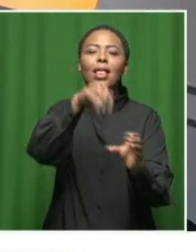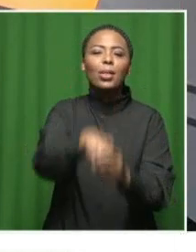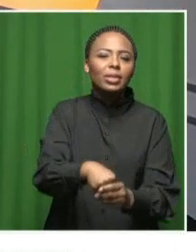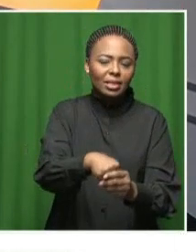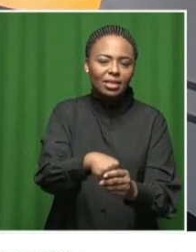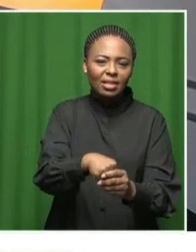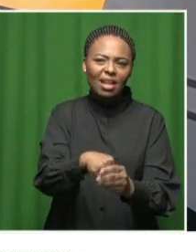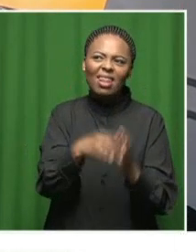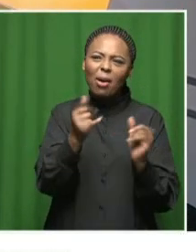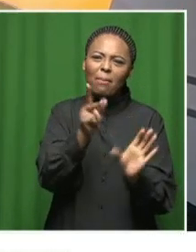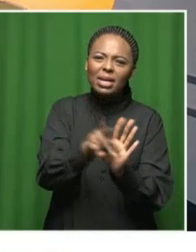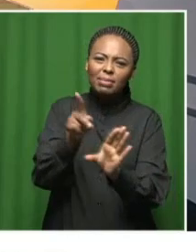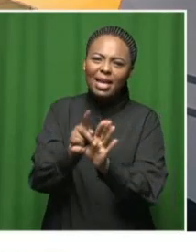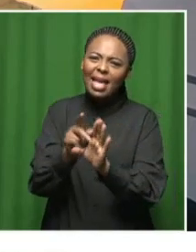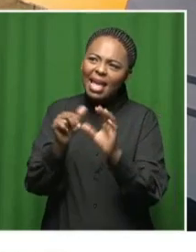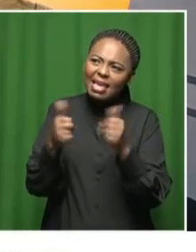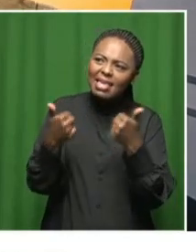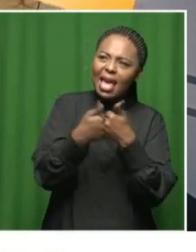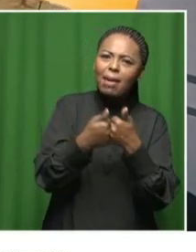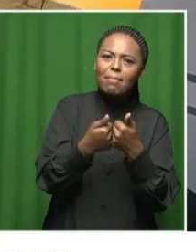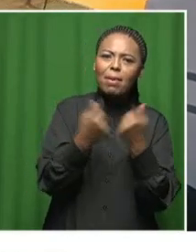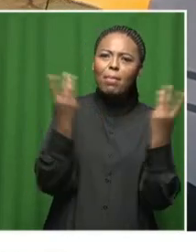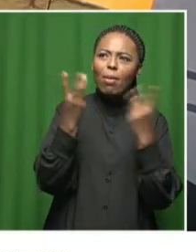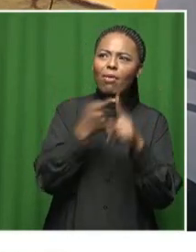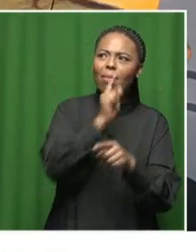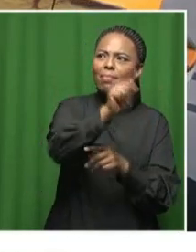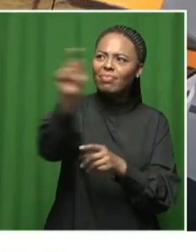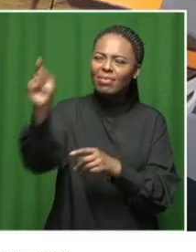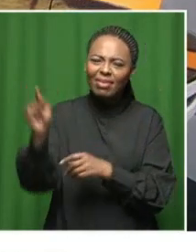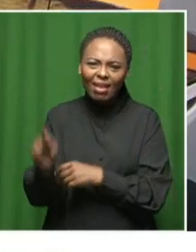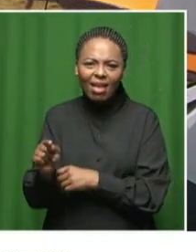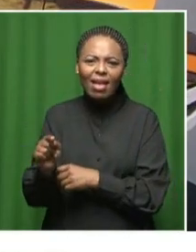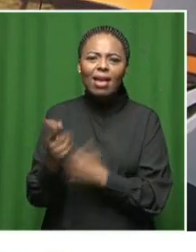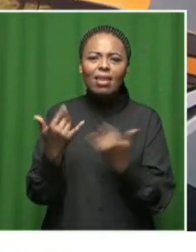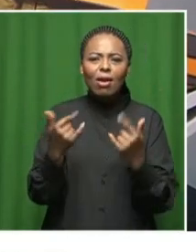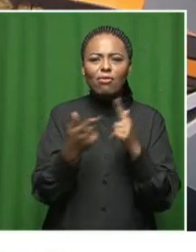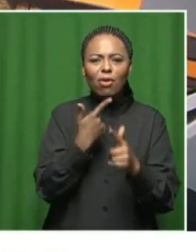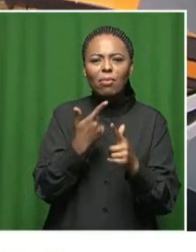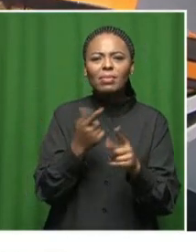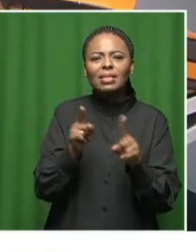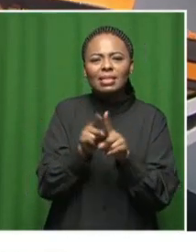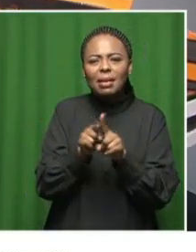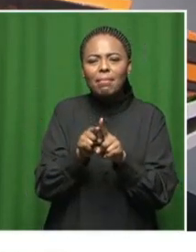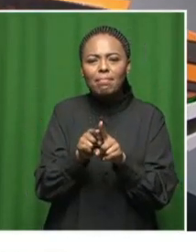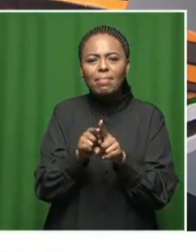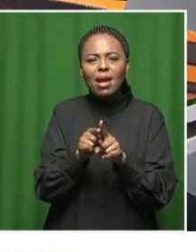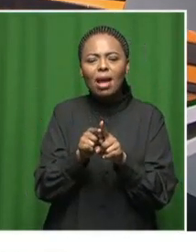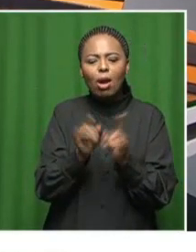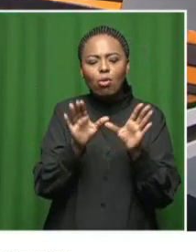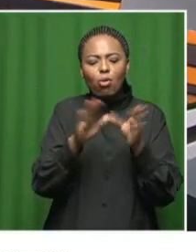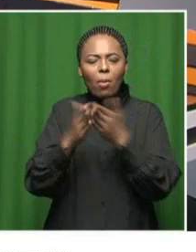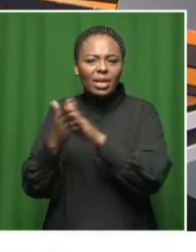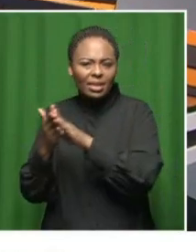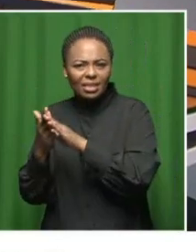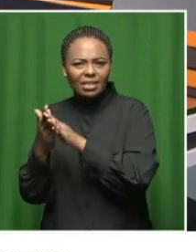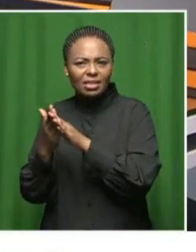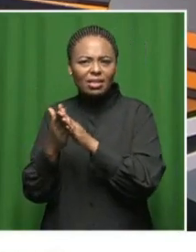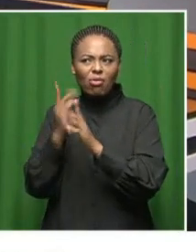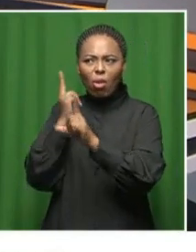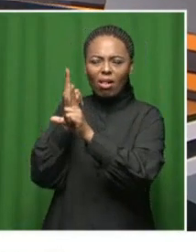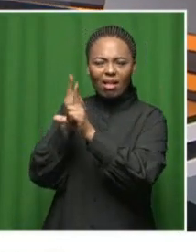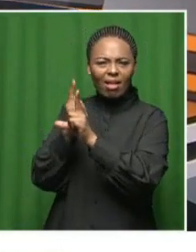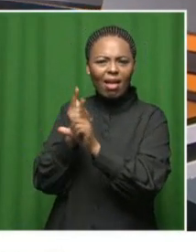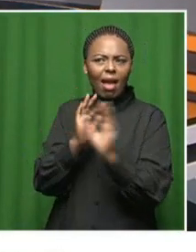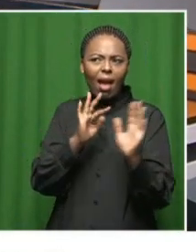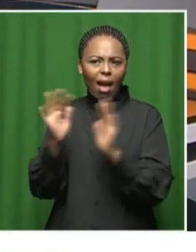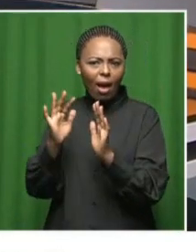the participation of gamers from the townships and the previously disadvantaged communities? I hope I answer